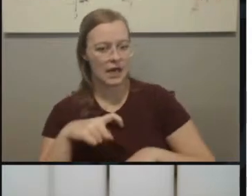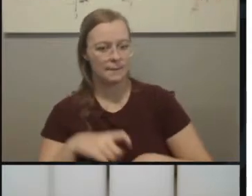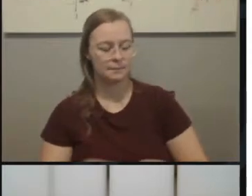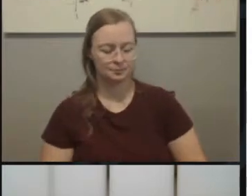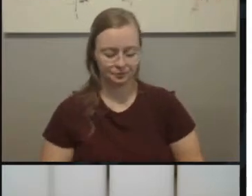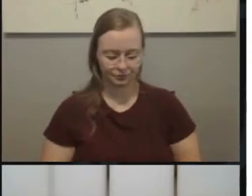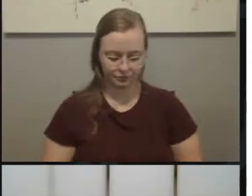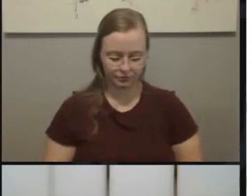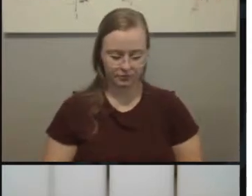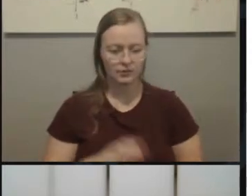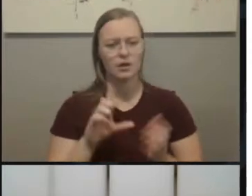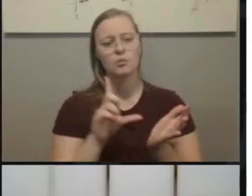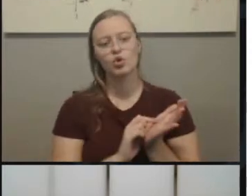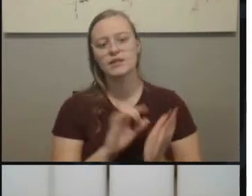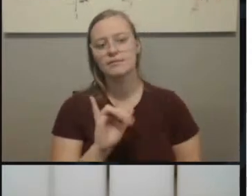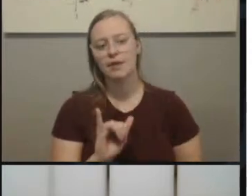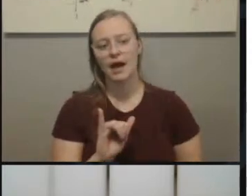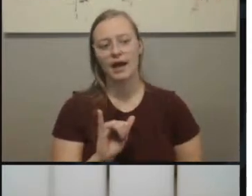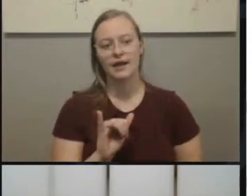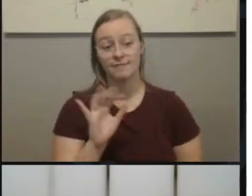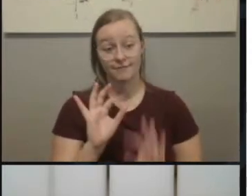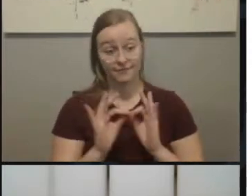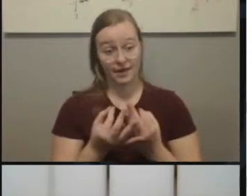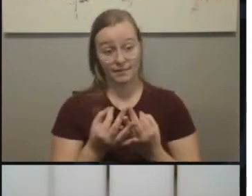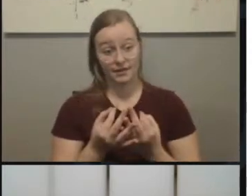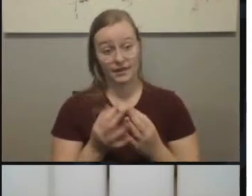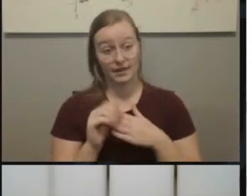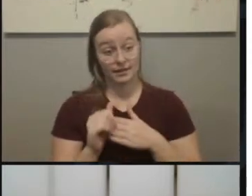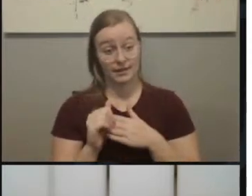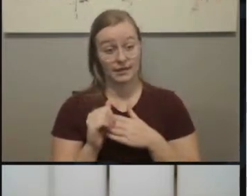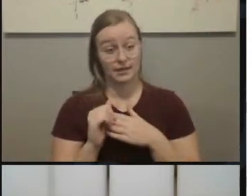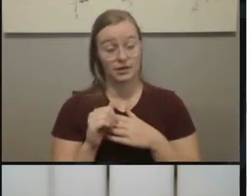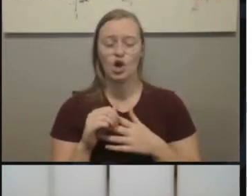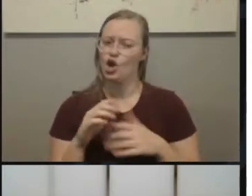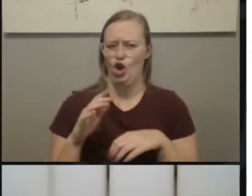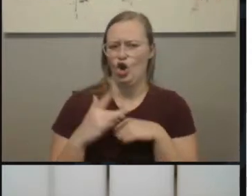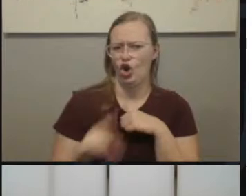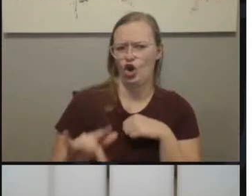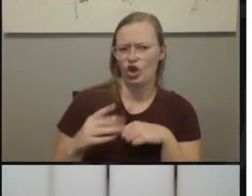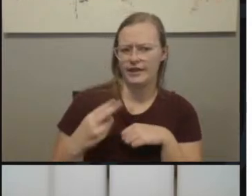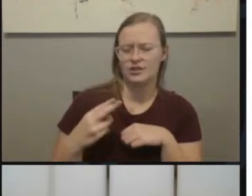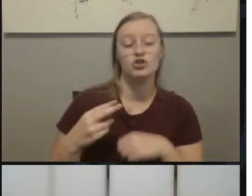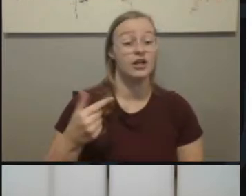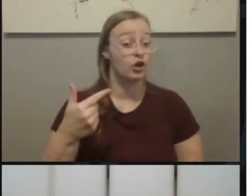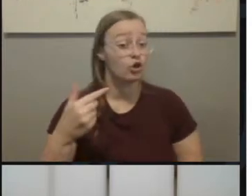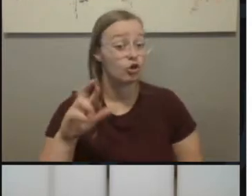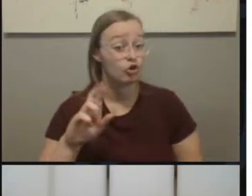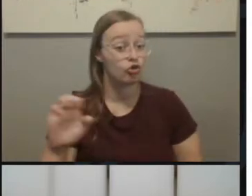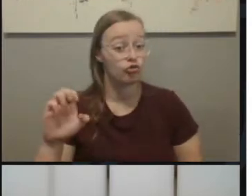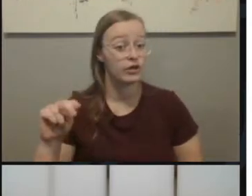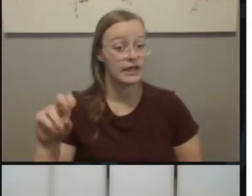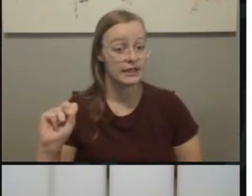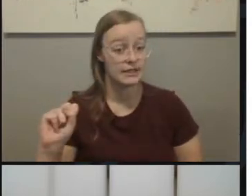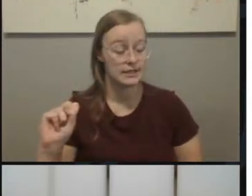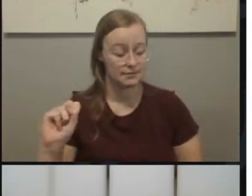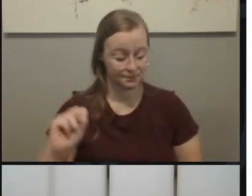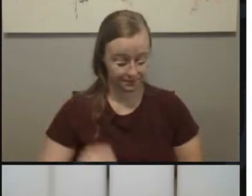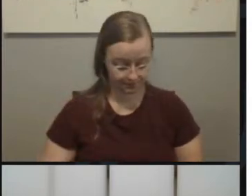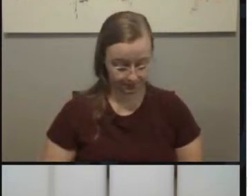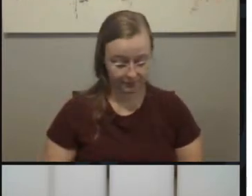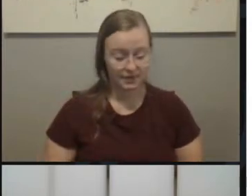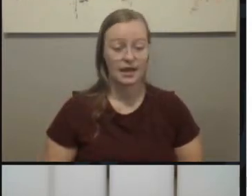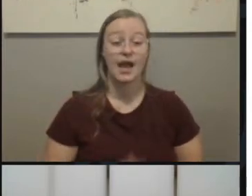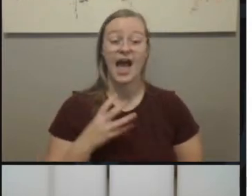Printed by the leading printing family in the early history of Maryland, the Greens, and a